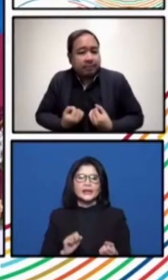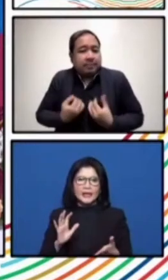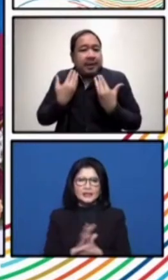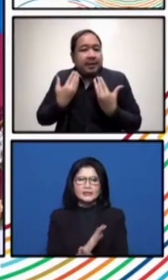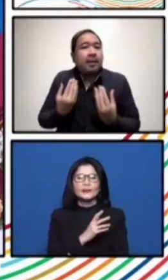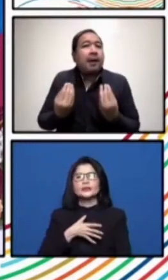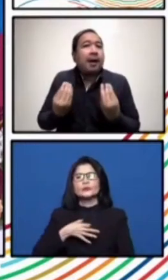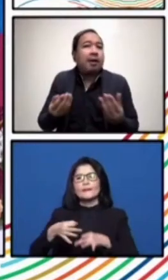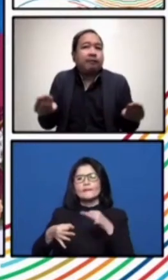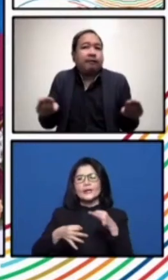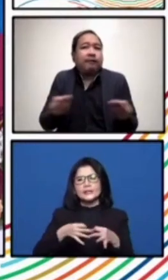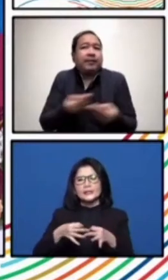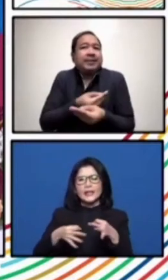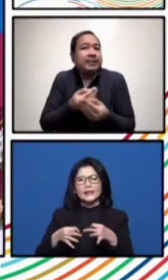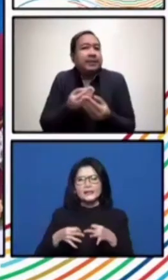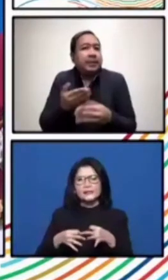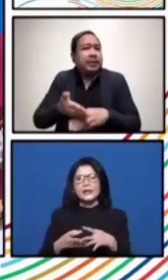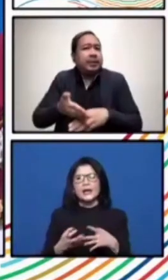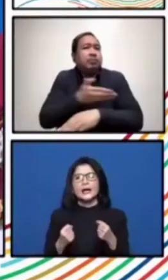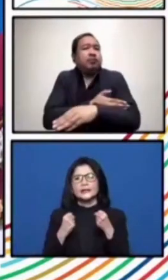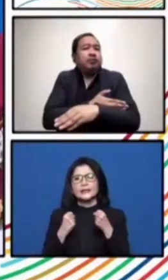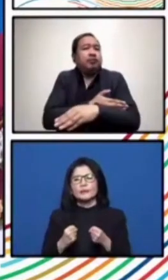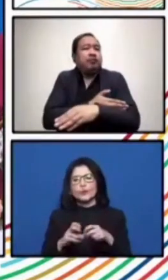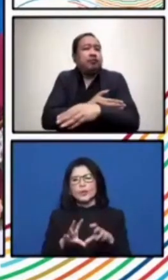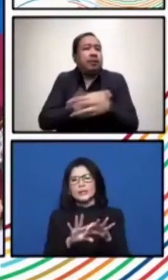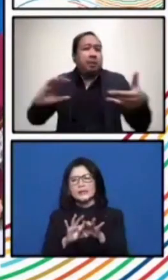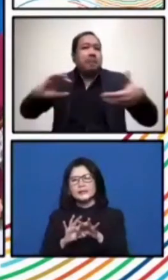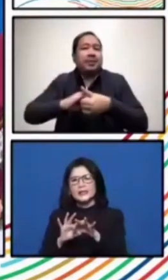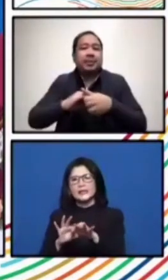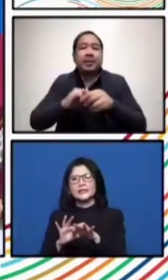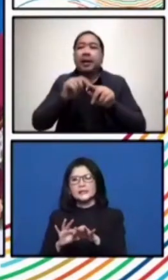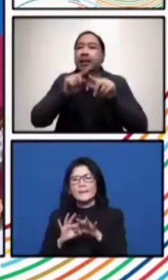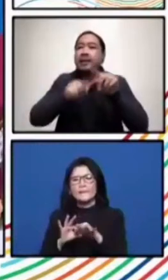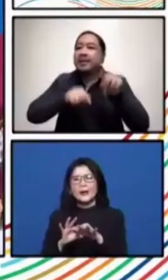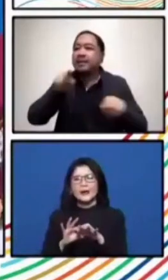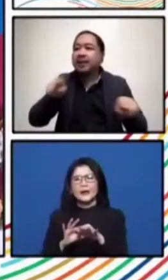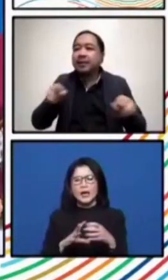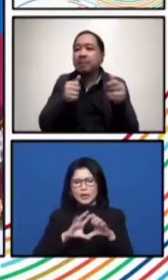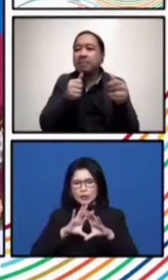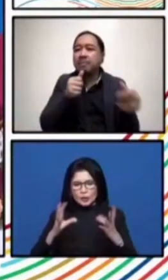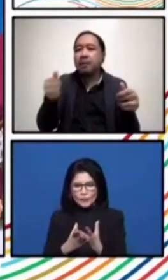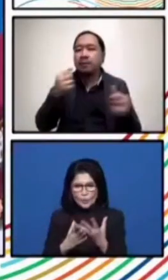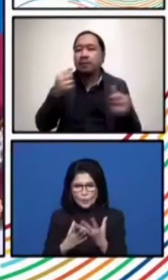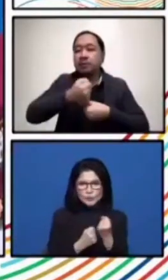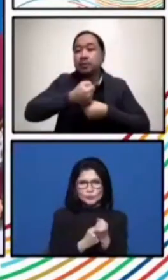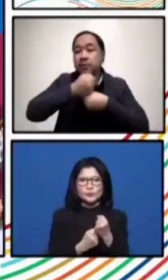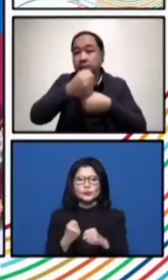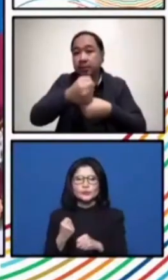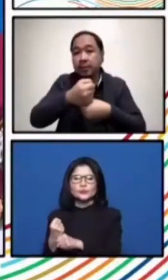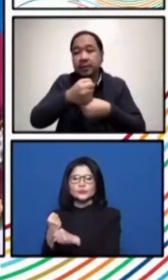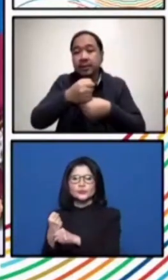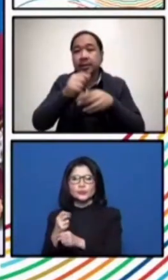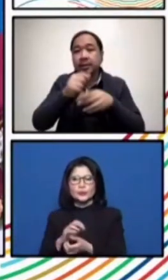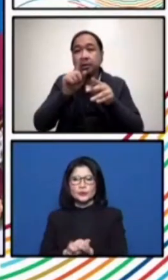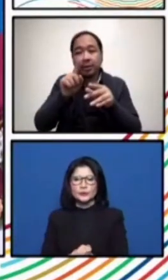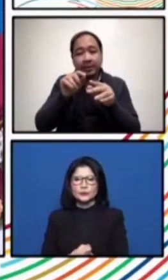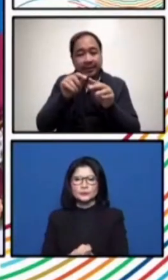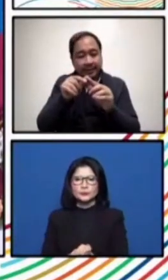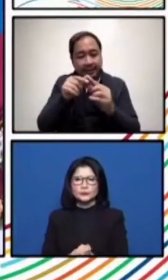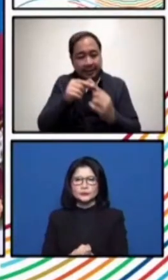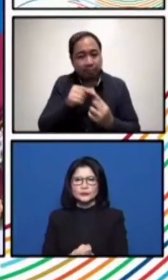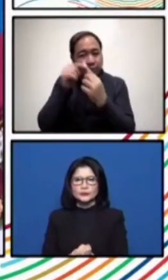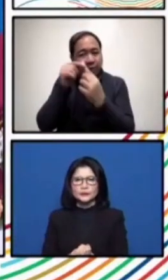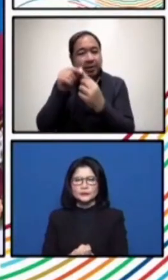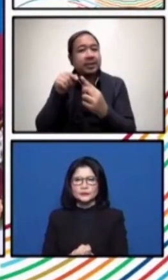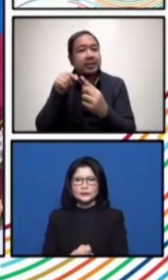and strengthening partnership across various stakeholders and fastingly the role and Leadership